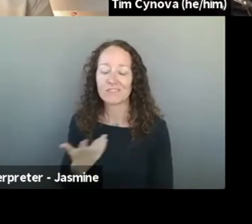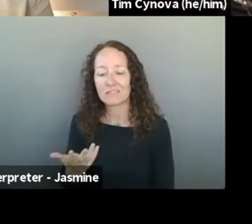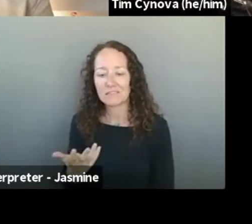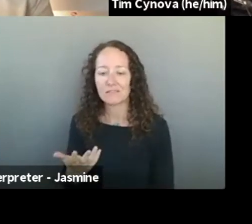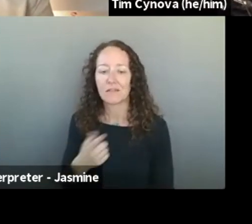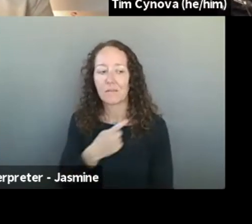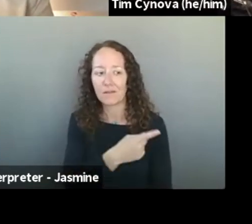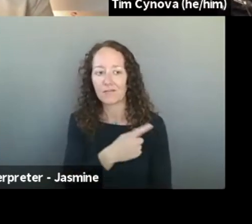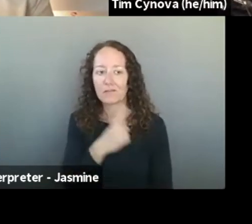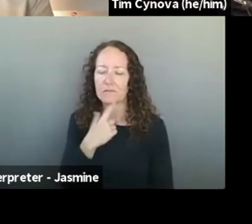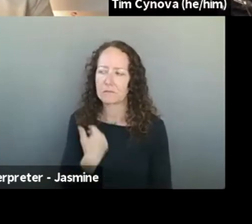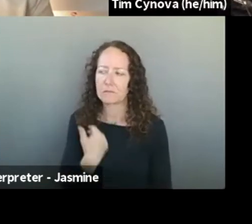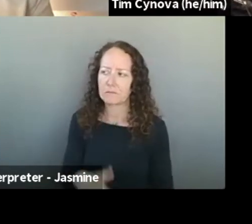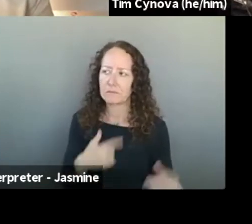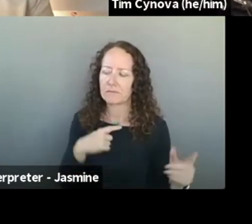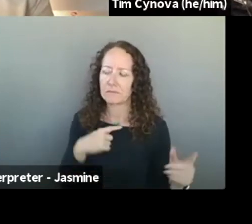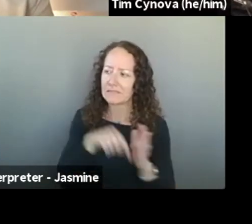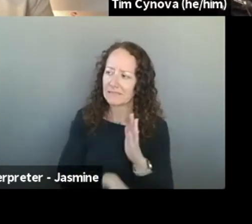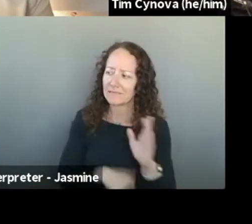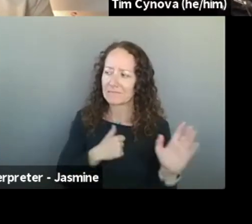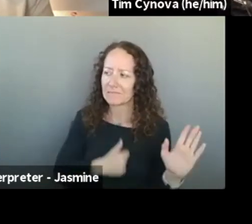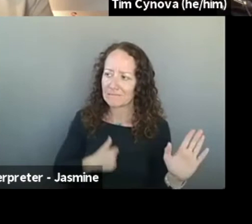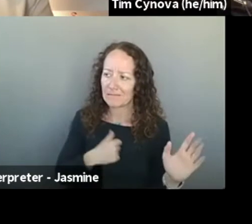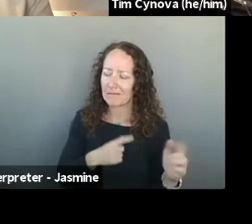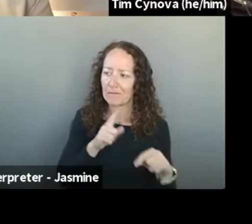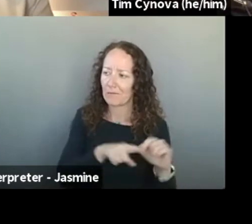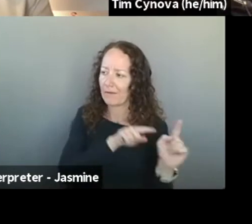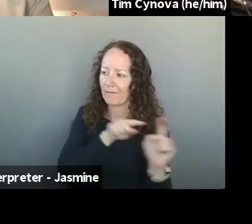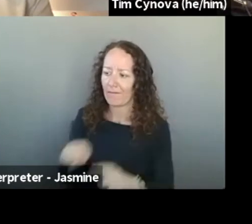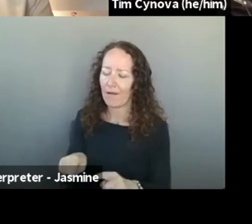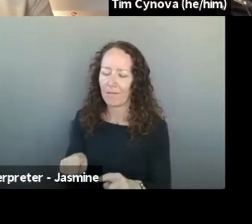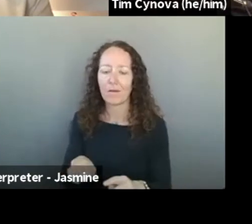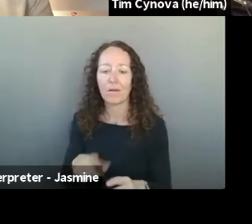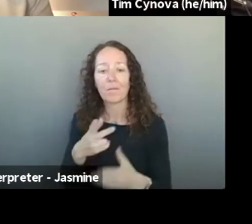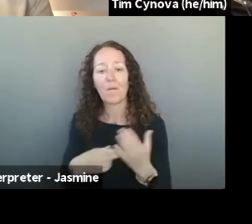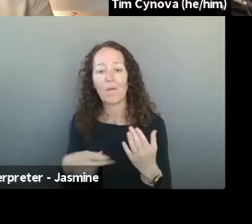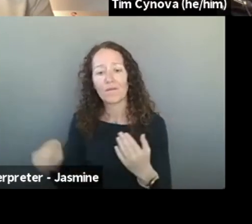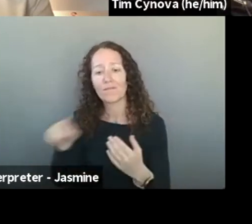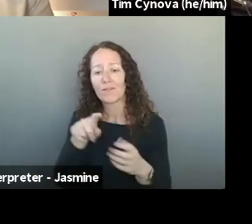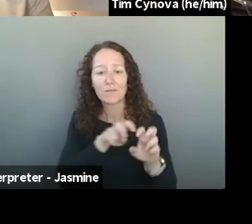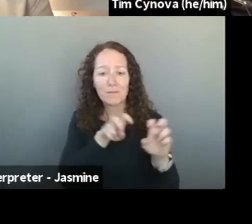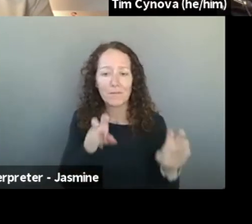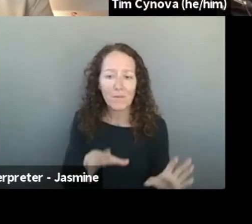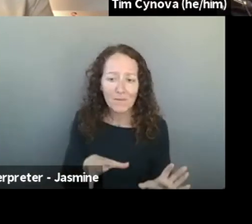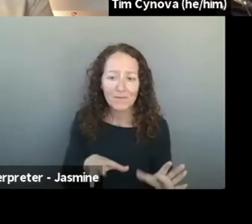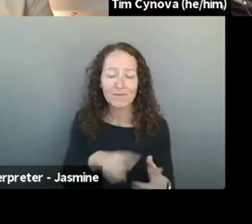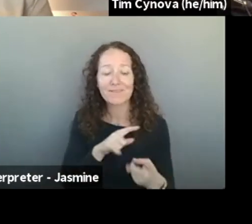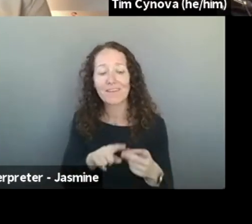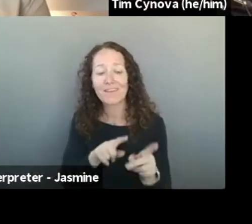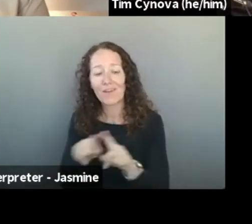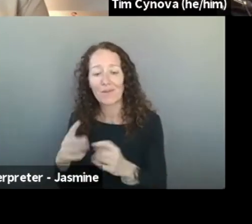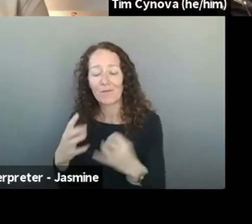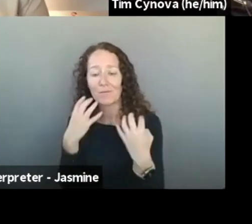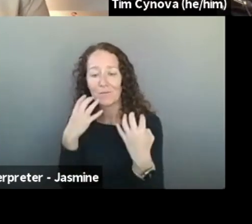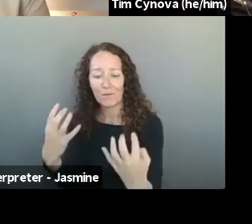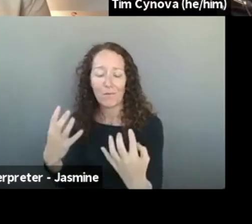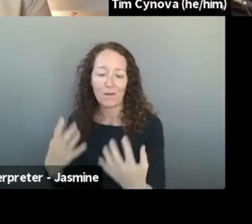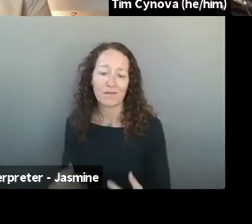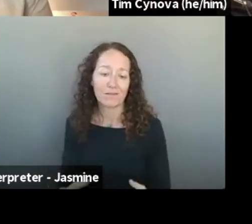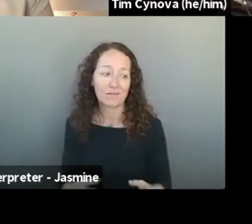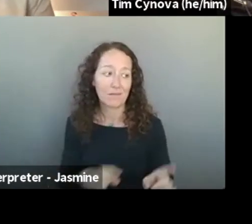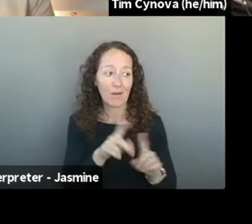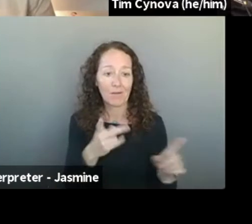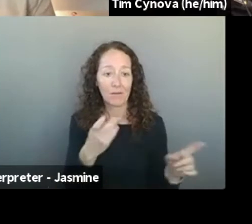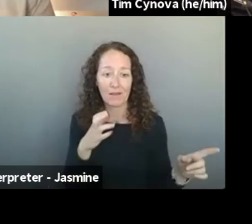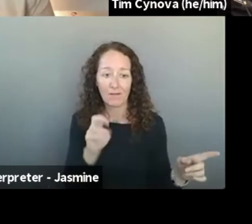her deepest regrets for not being here, both to all of you participants and to you, Brooke, Toya, and Tim. She also wanted me to